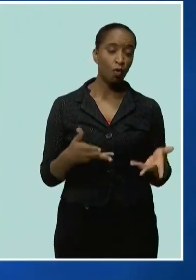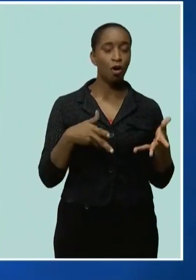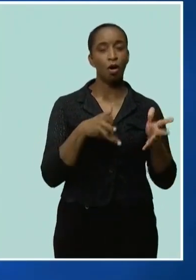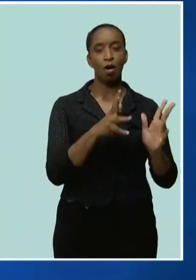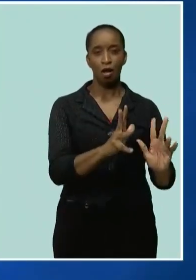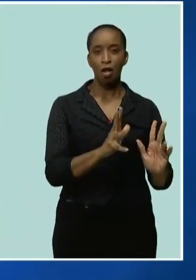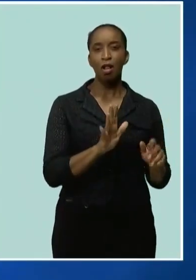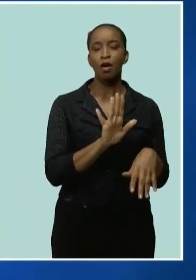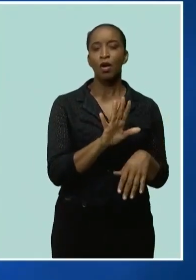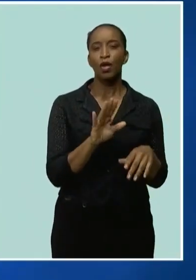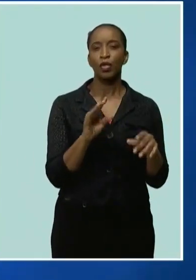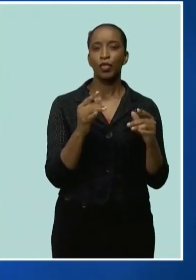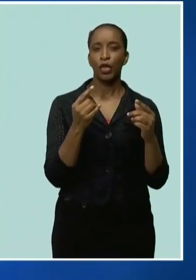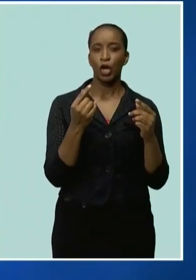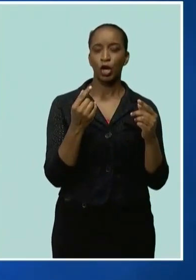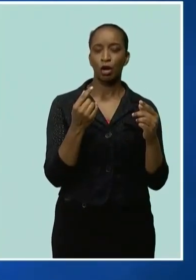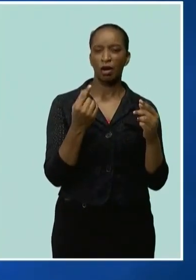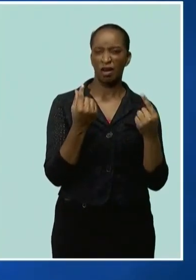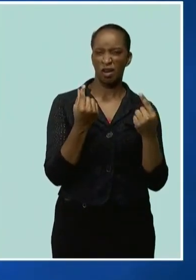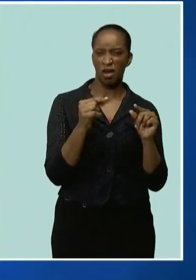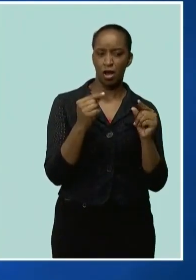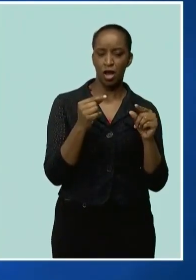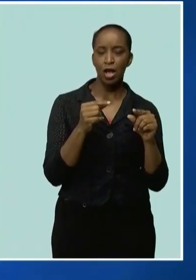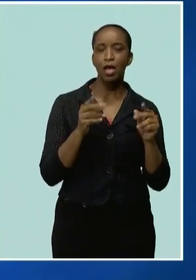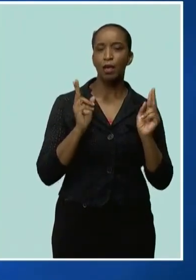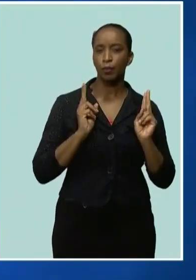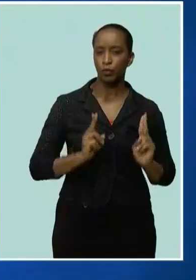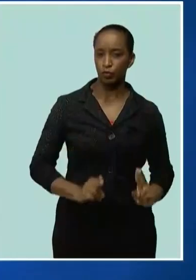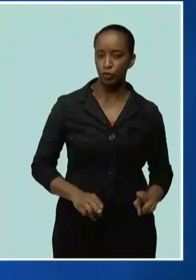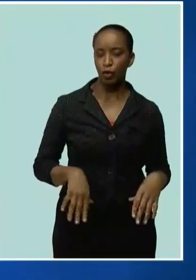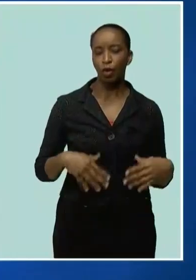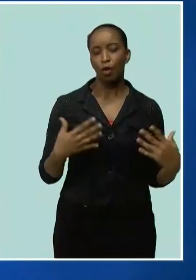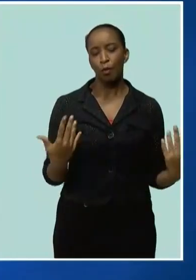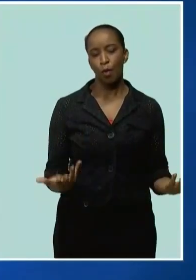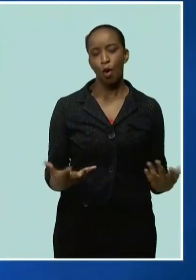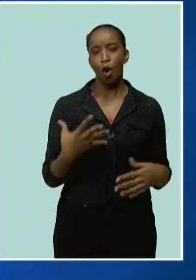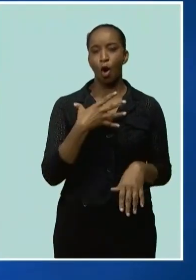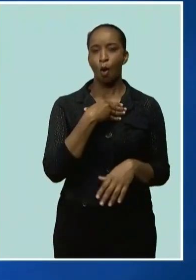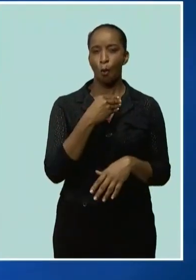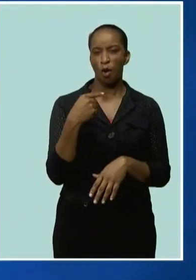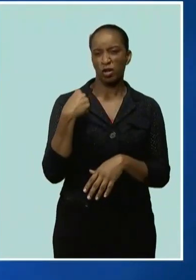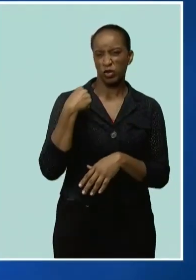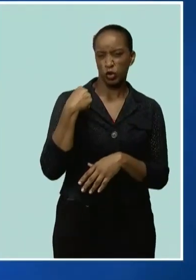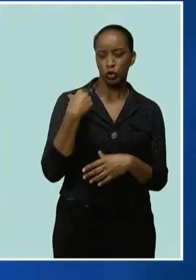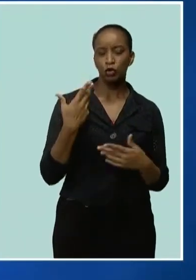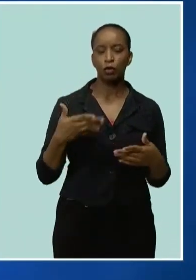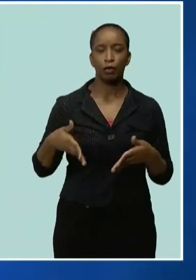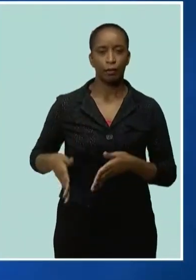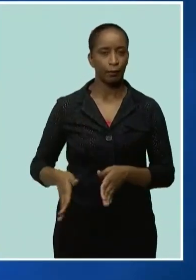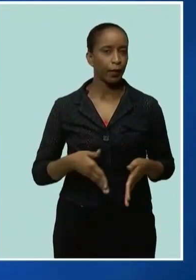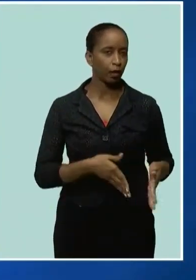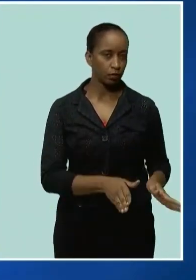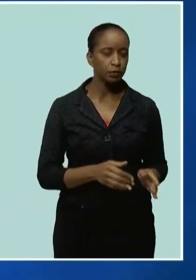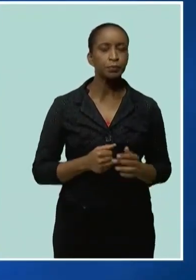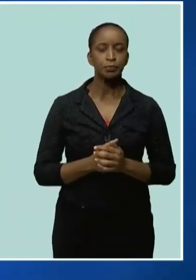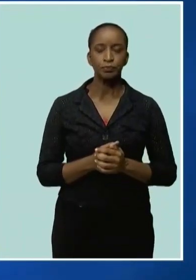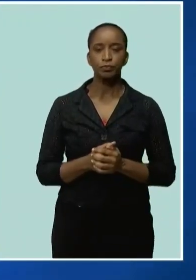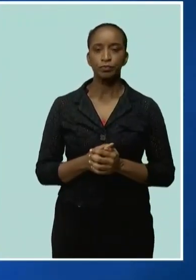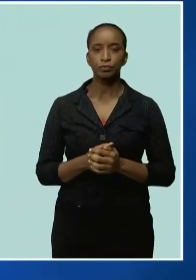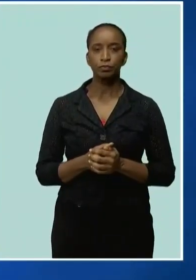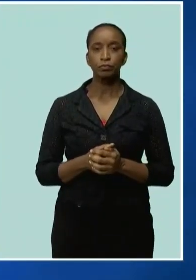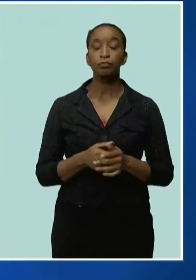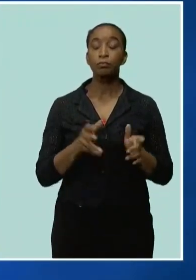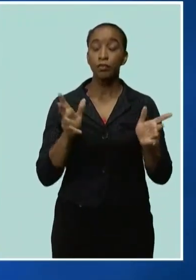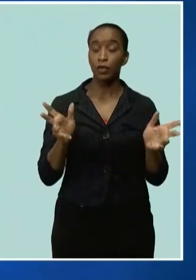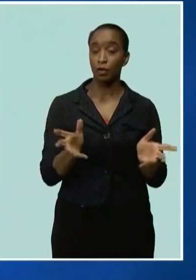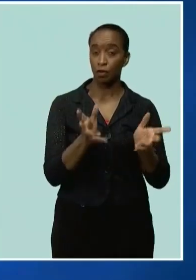plain white t-shirt and games pants. That is to beat the heat. She's encouraging students to drink adequate water